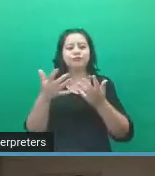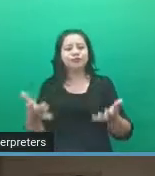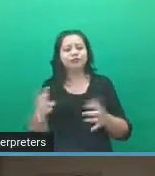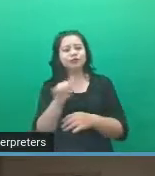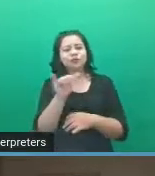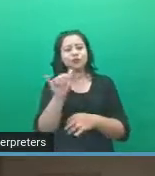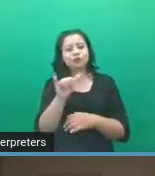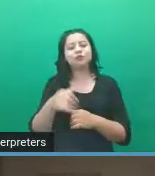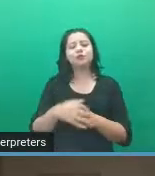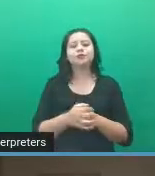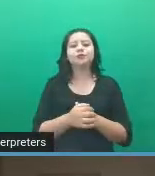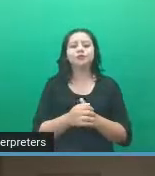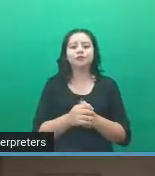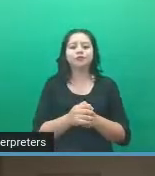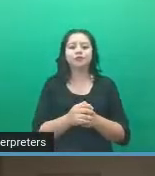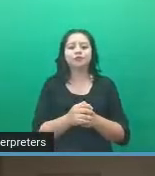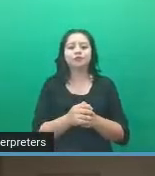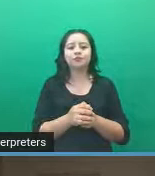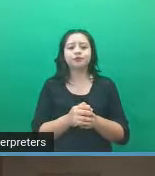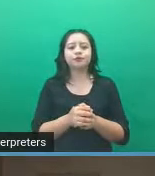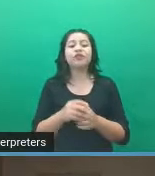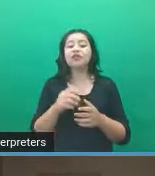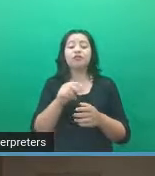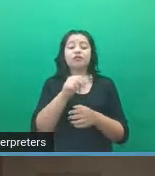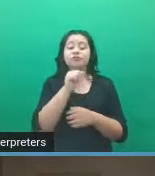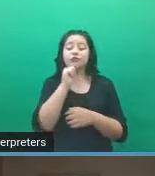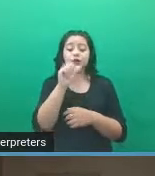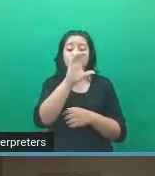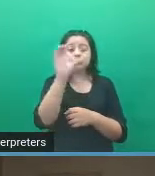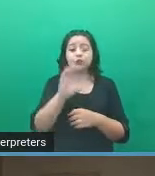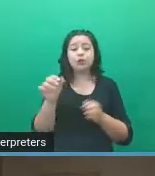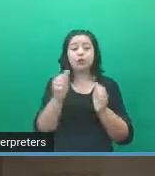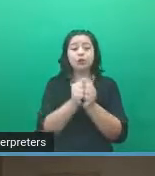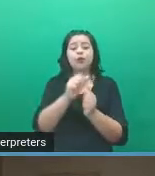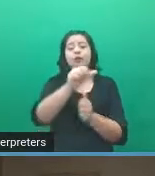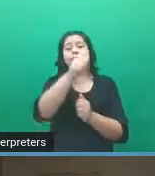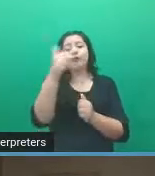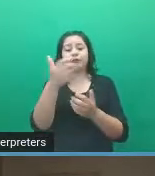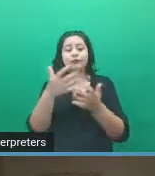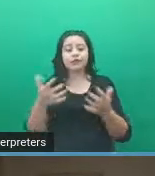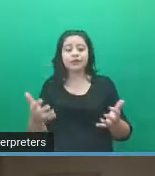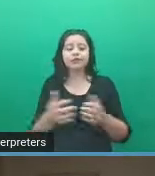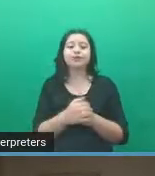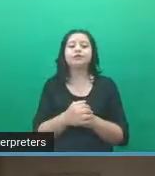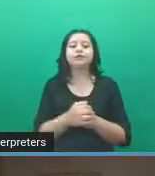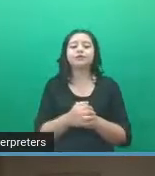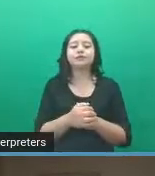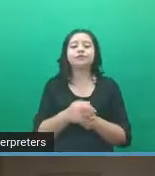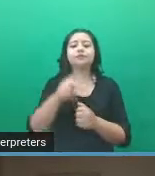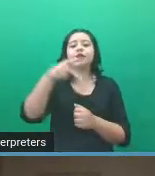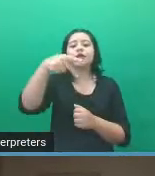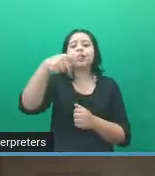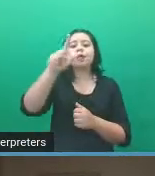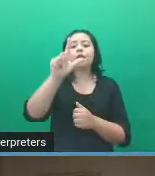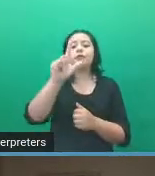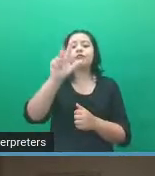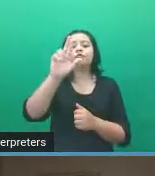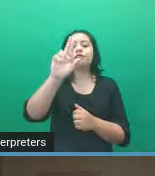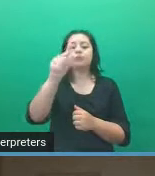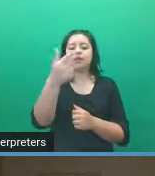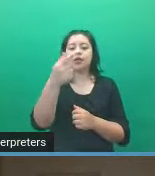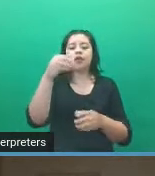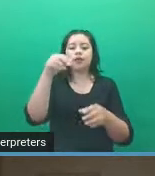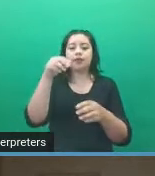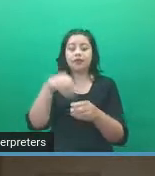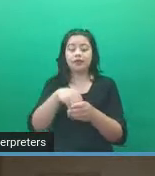layer with another type of streaming service outside of Zoom. Plugin is a form of software add-on that is installed on a program, enhancing its capabilities.